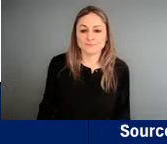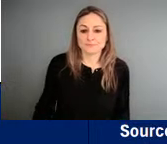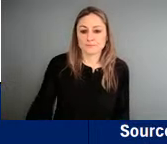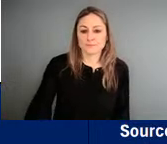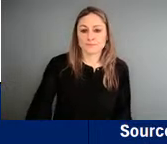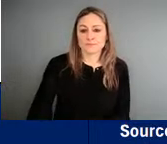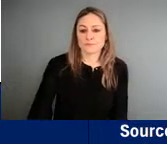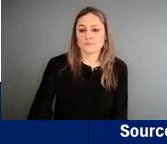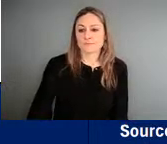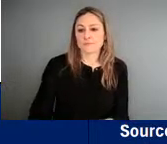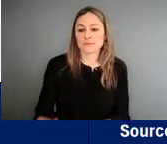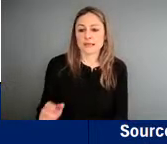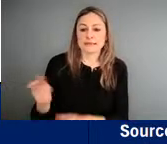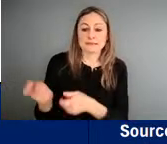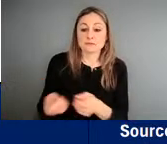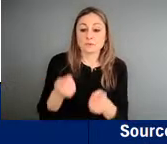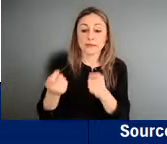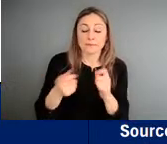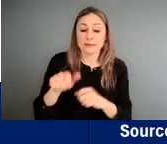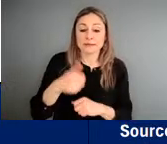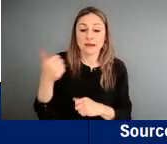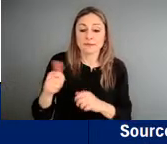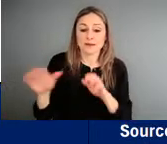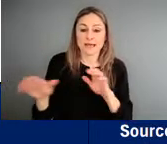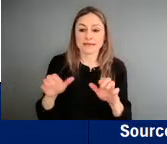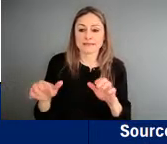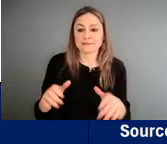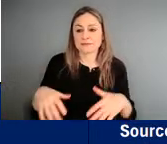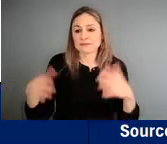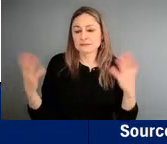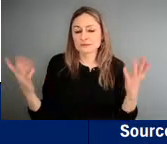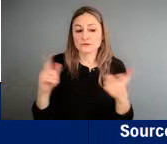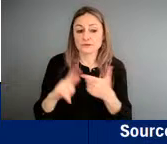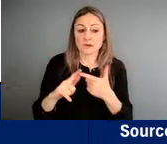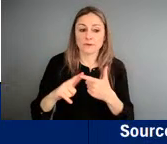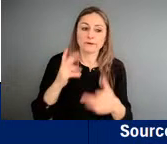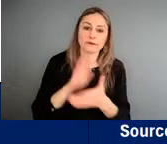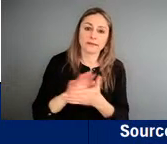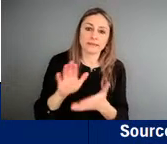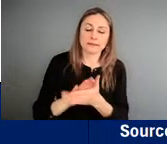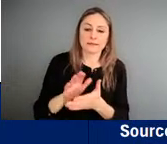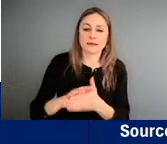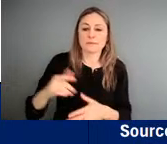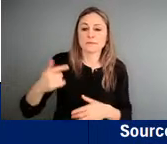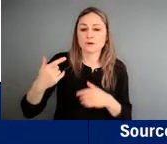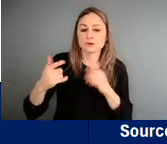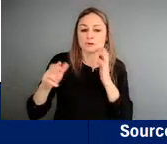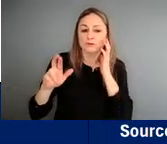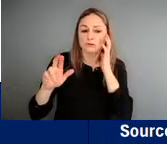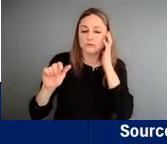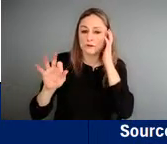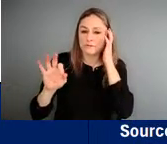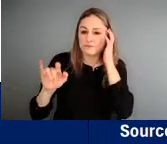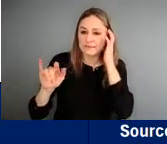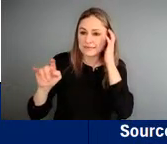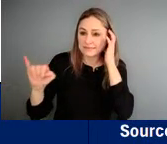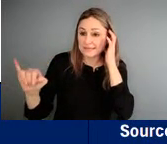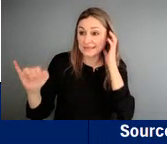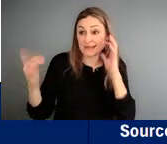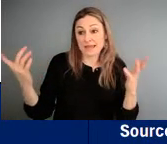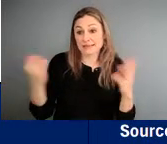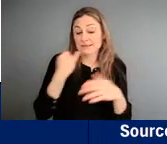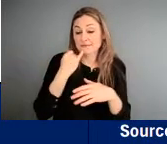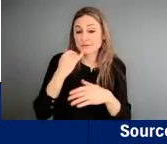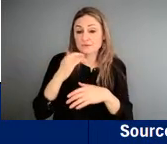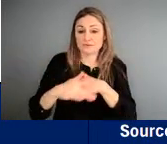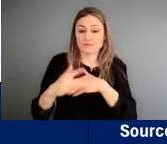The sweeping and other activities, certainly painting out graffiti is our responsibility and is subject to available funding and staff